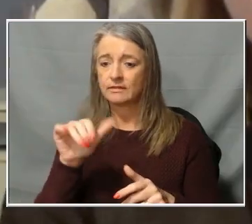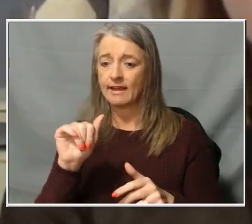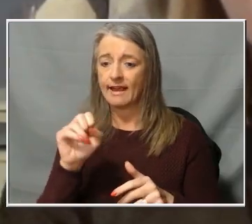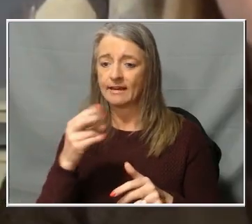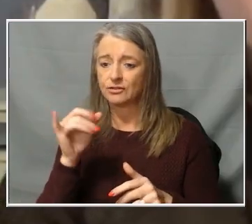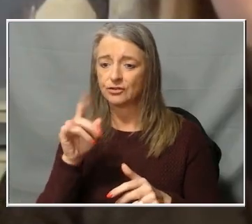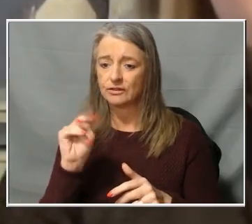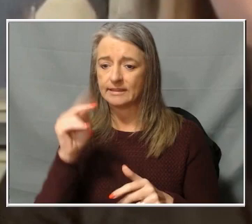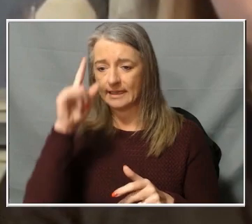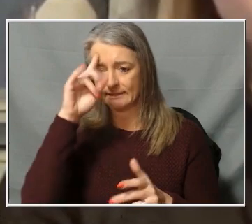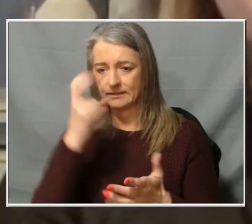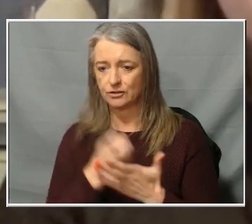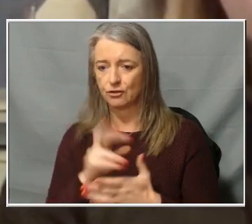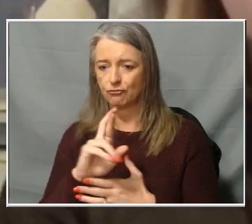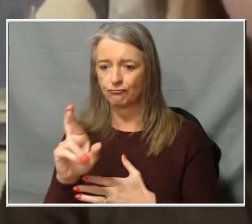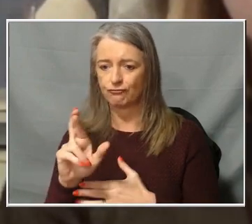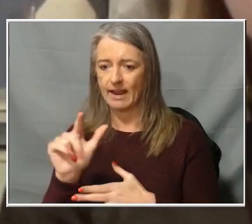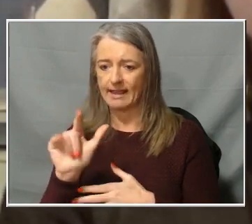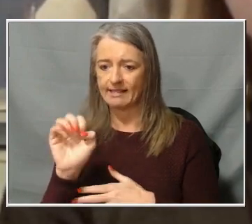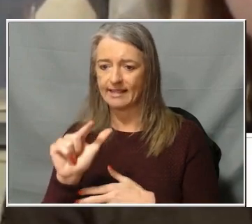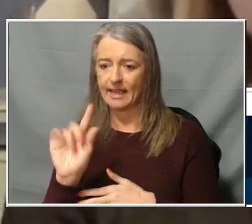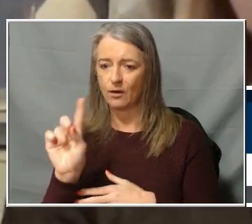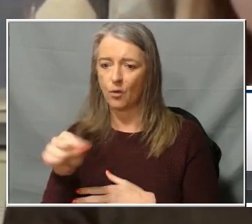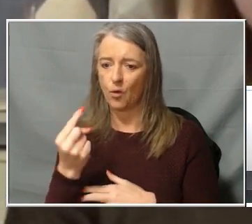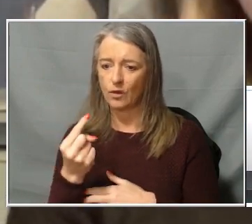has seizures in her right leg only.